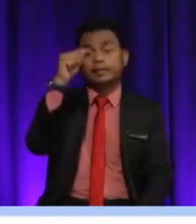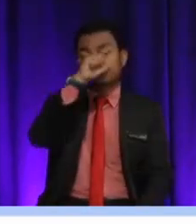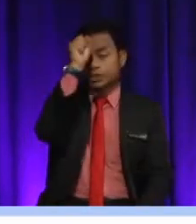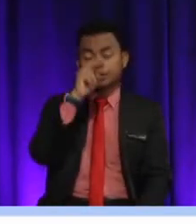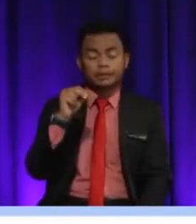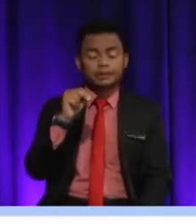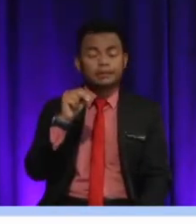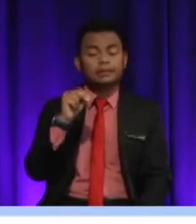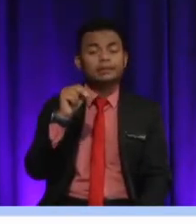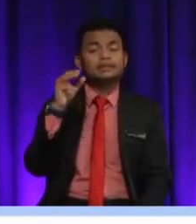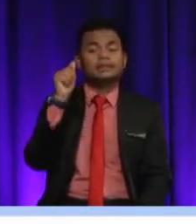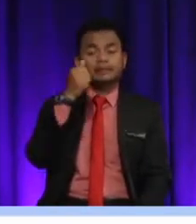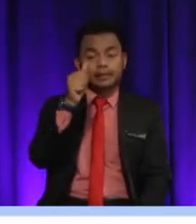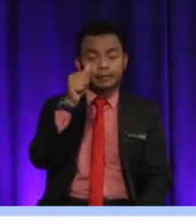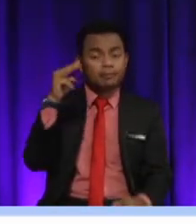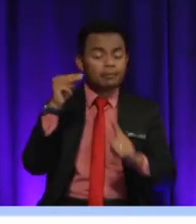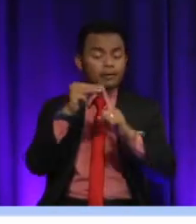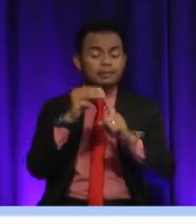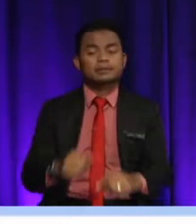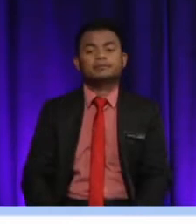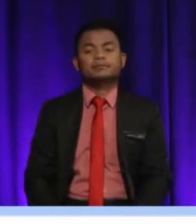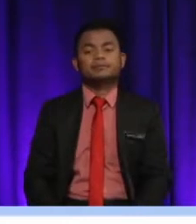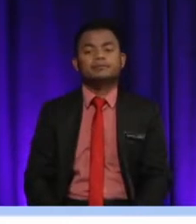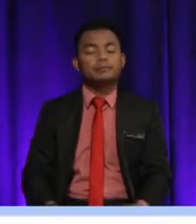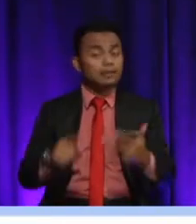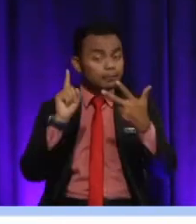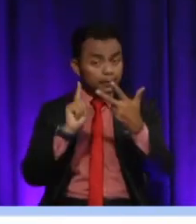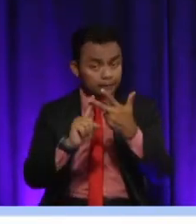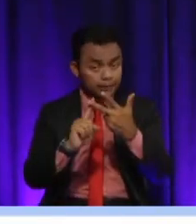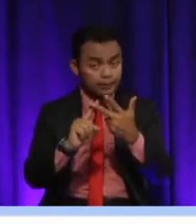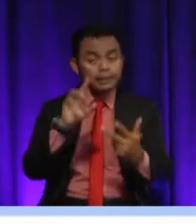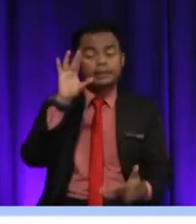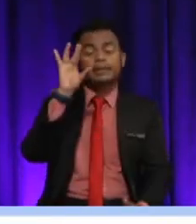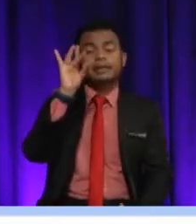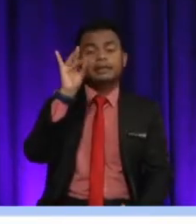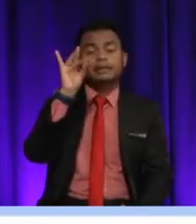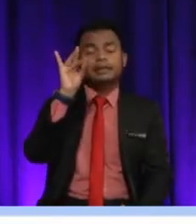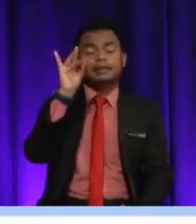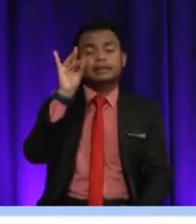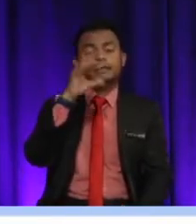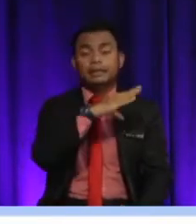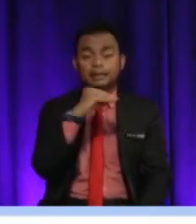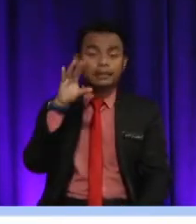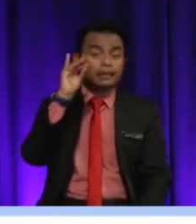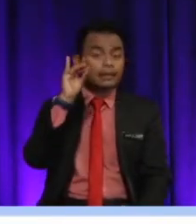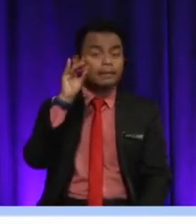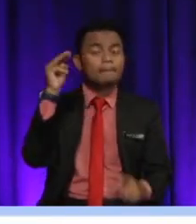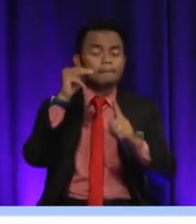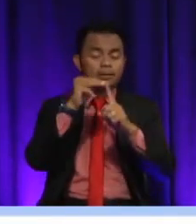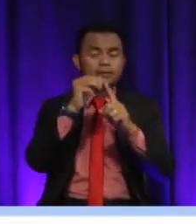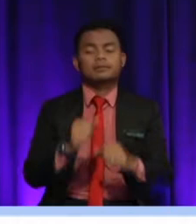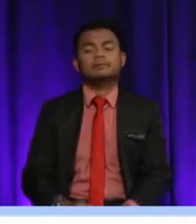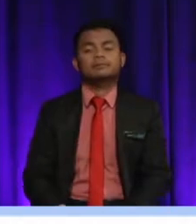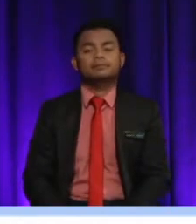For part 3, there's a total question of 8 and 8 marks as well. Meanwhile, for part 4, we have